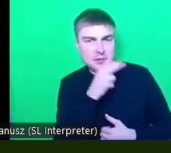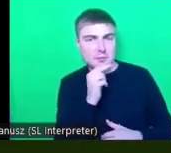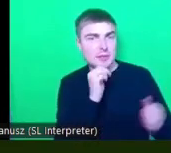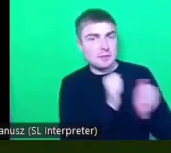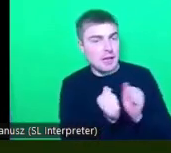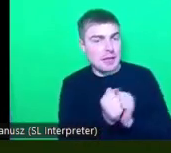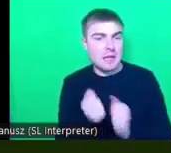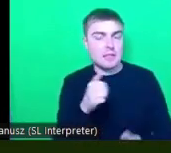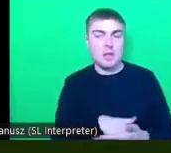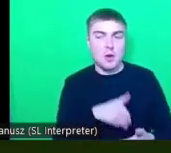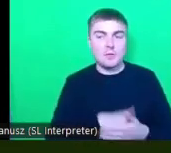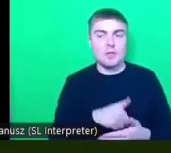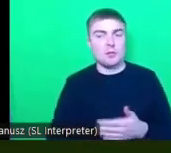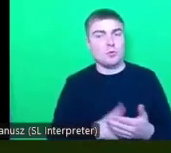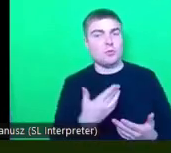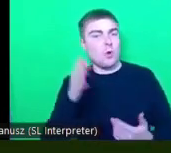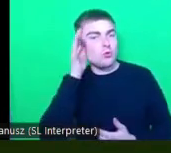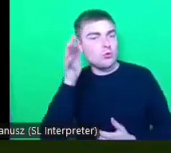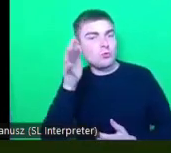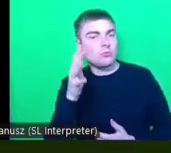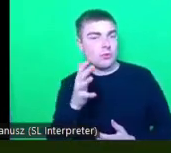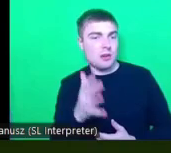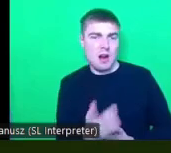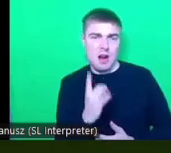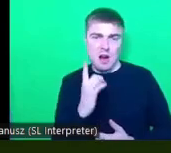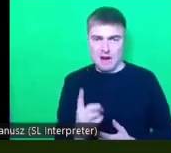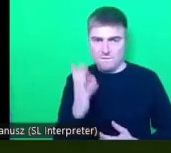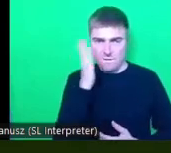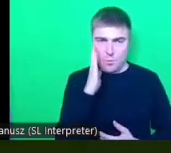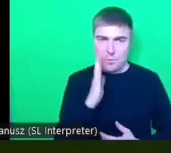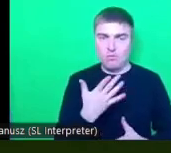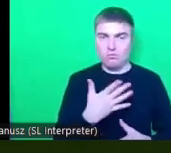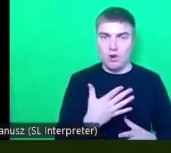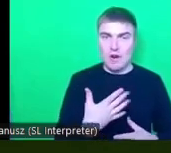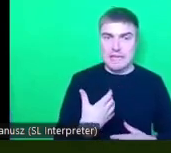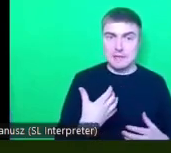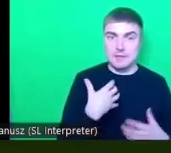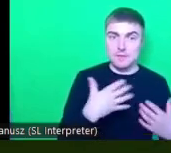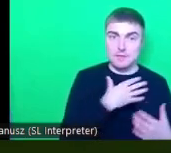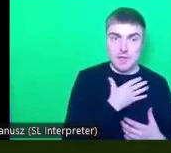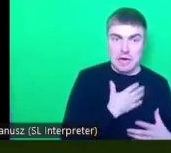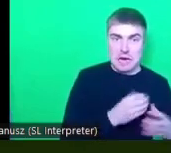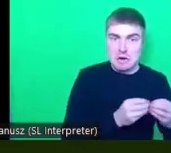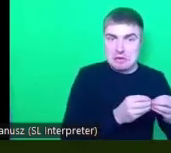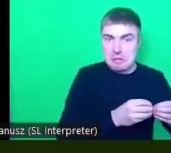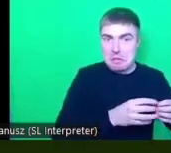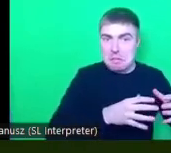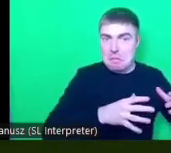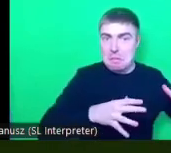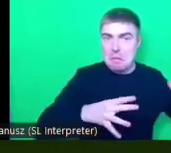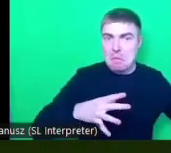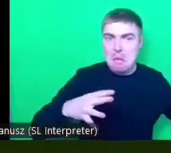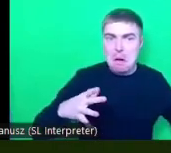predation rate by wolves on moose? So one reason is most likely that moose have lost